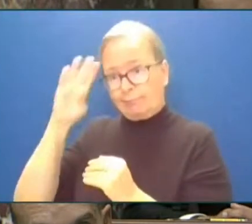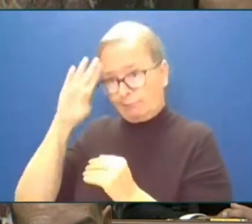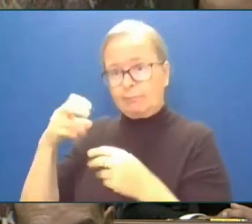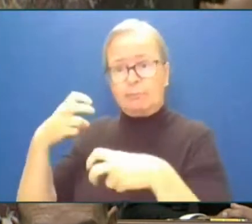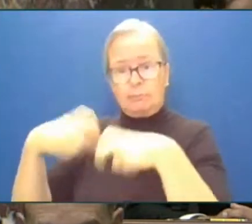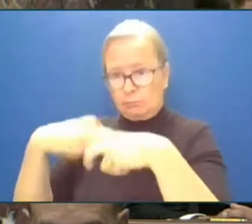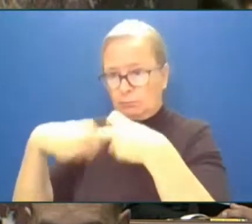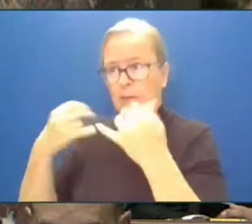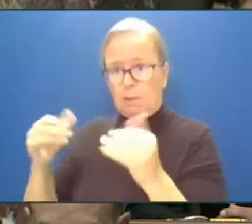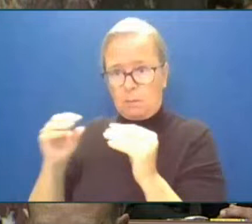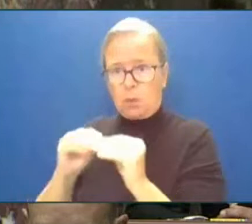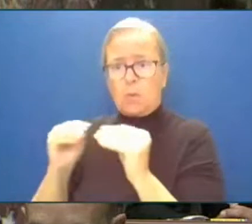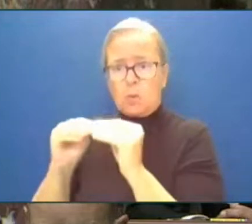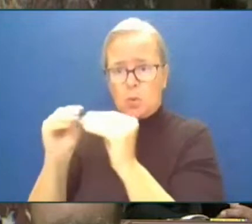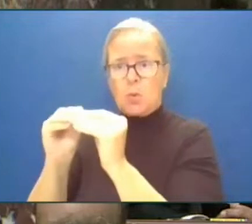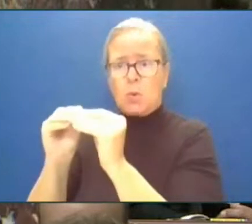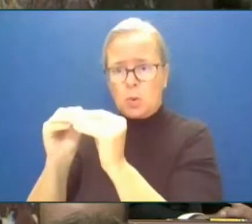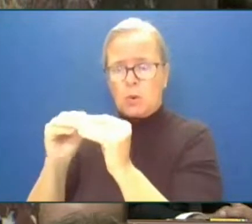it right.